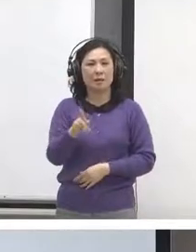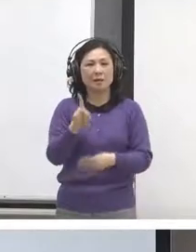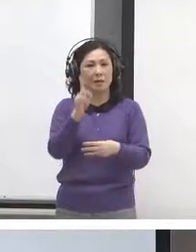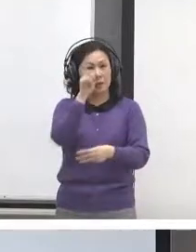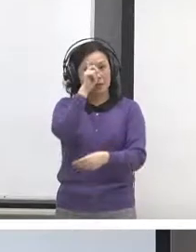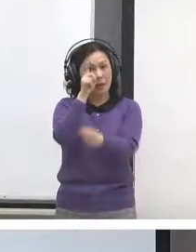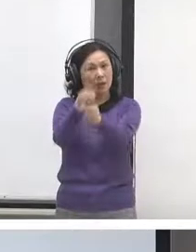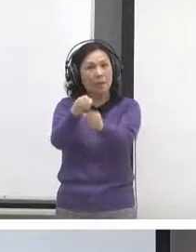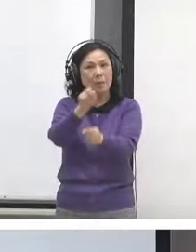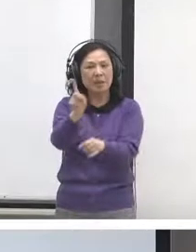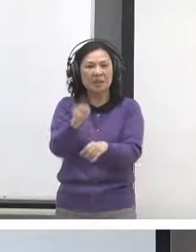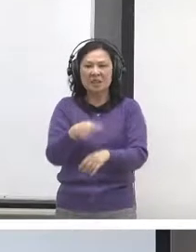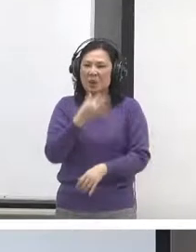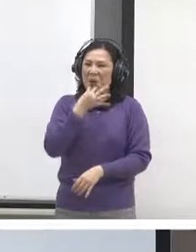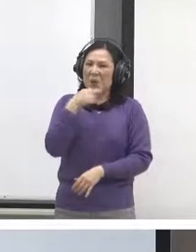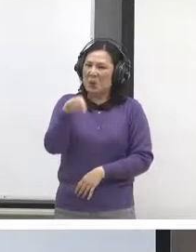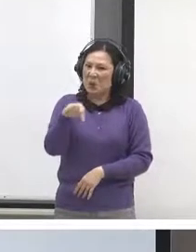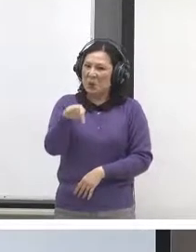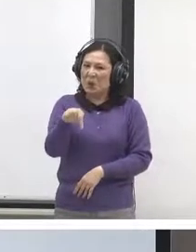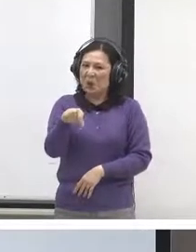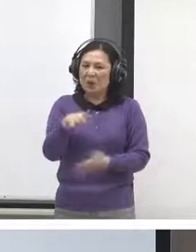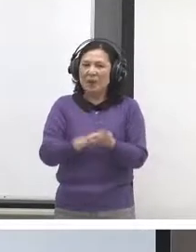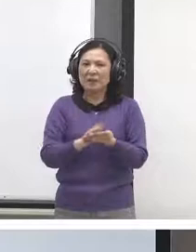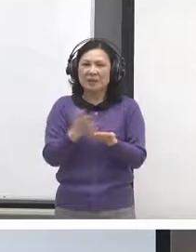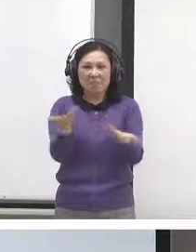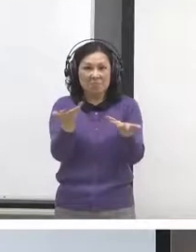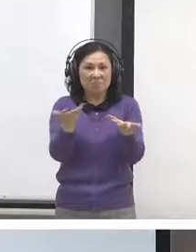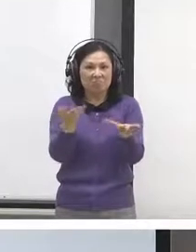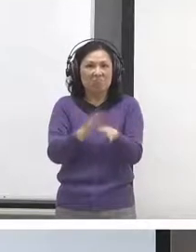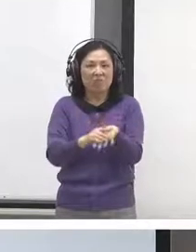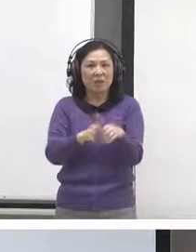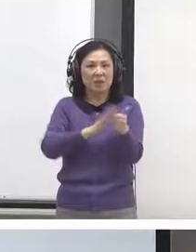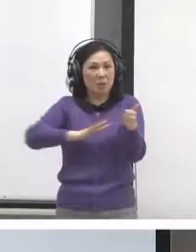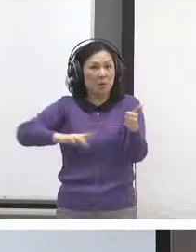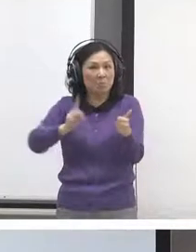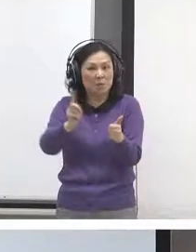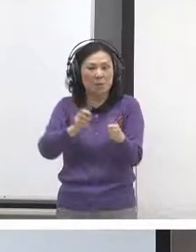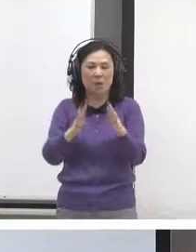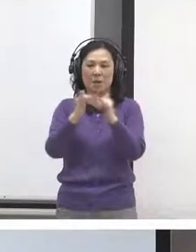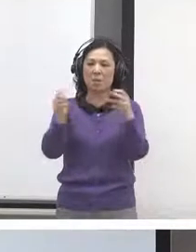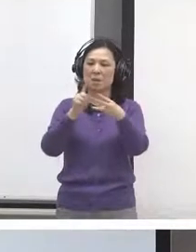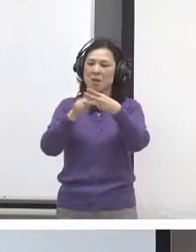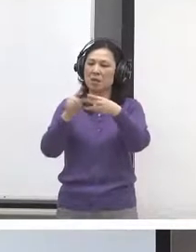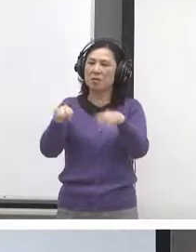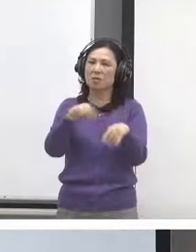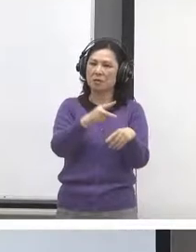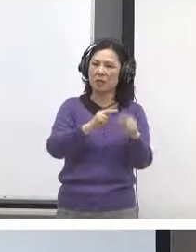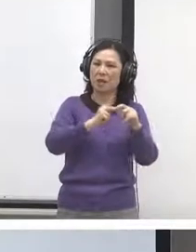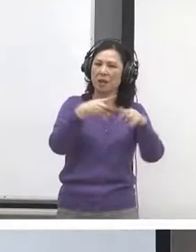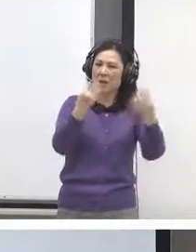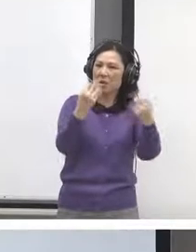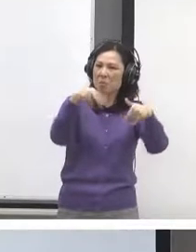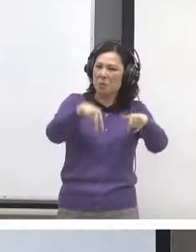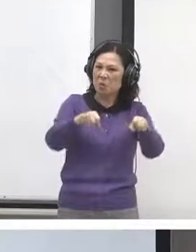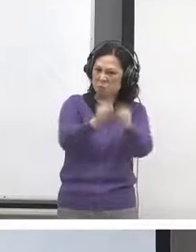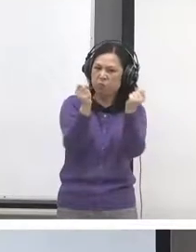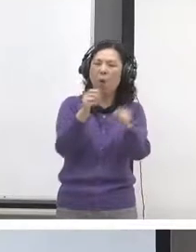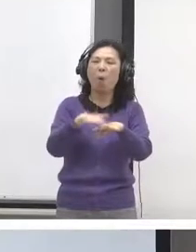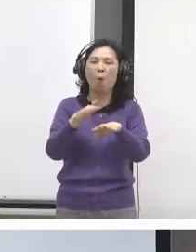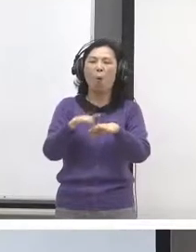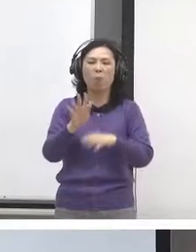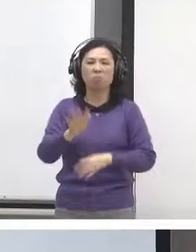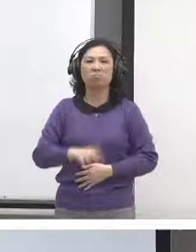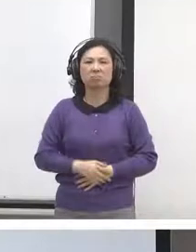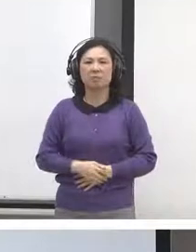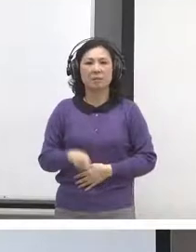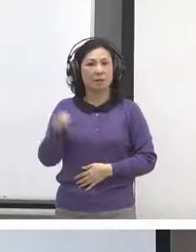of and potentially the disruption of democracy and digital technology. And Sam Jeffers, at the very